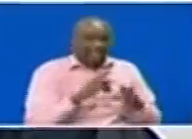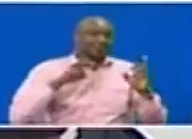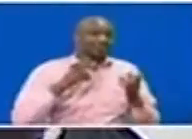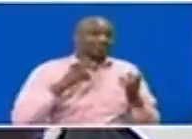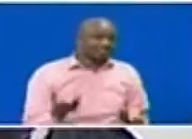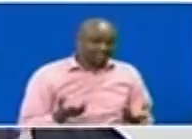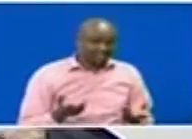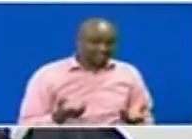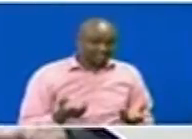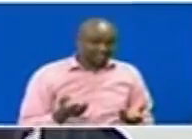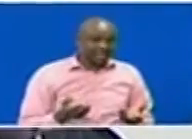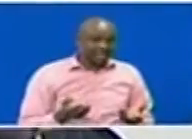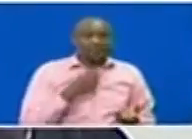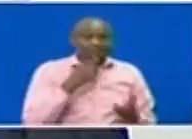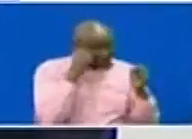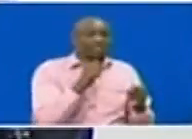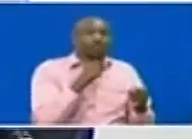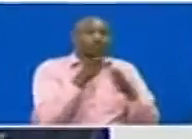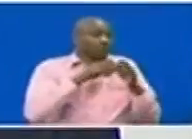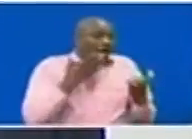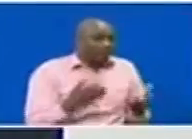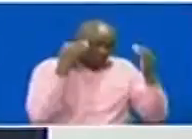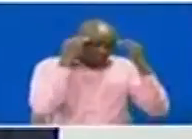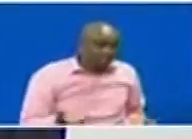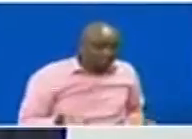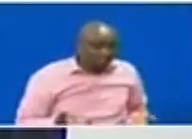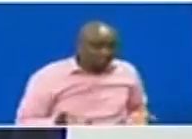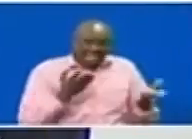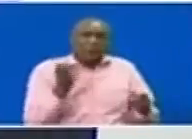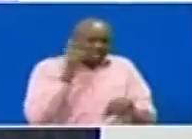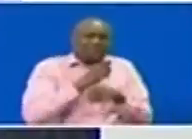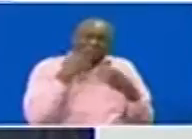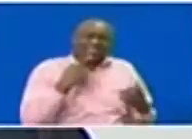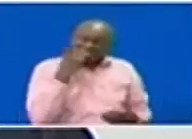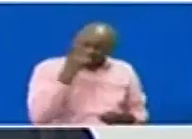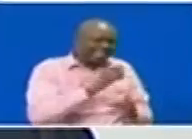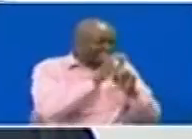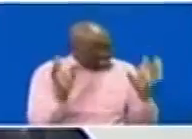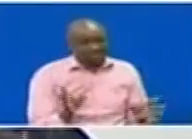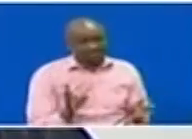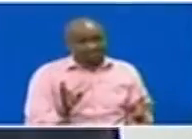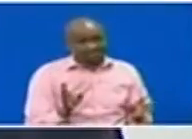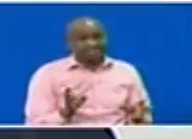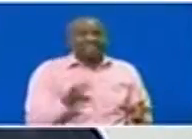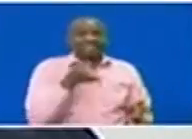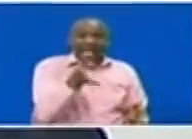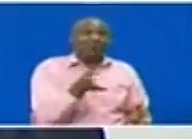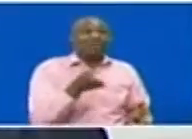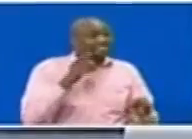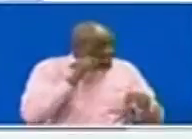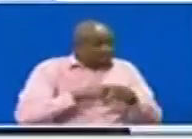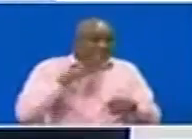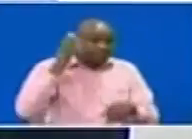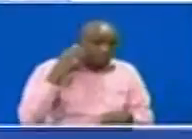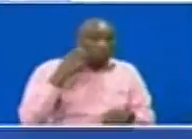investigation. But then what control does the president have on the judiciary? The days are finished, and I would like to say this clearly. The days are finished when the